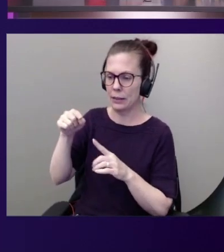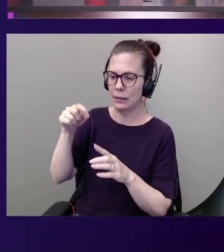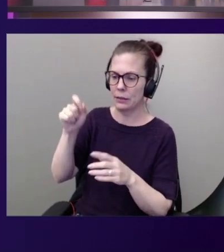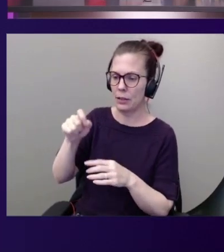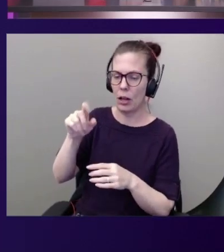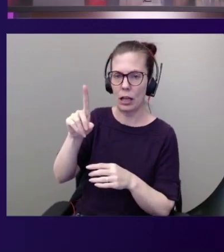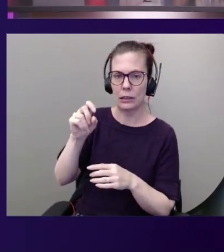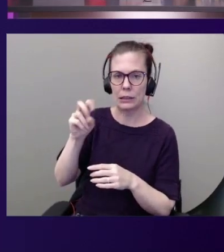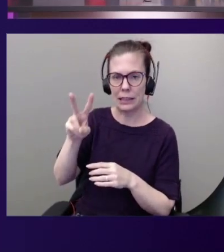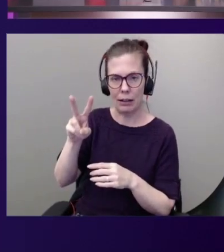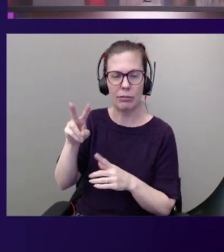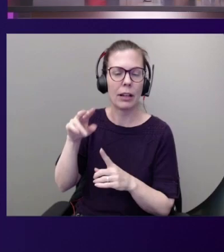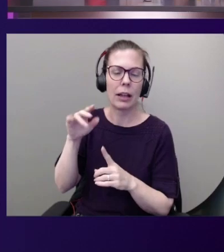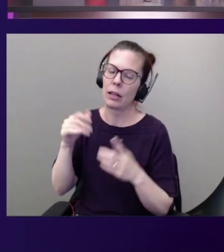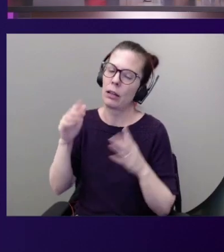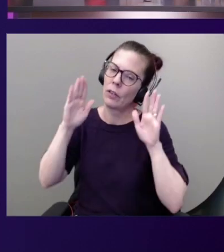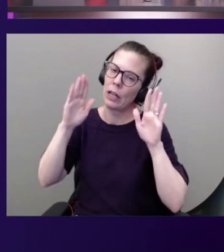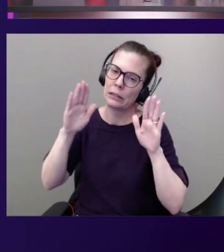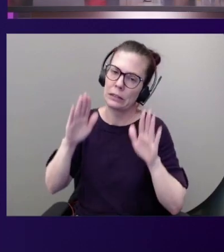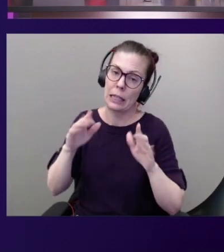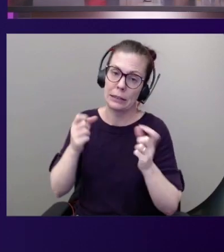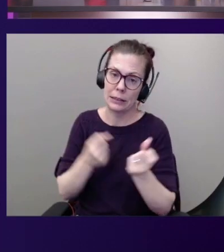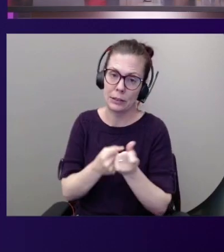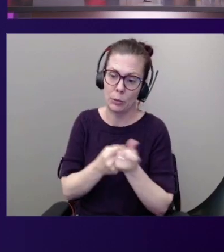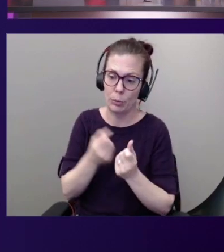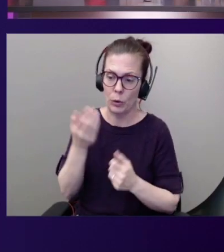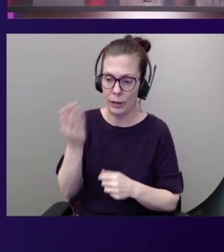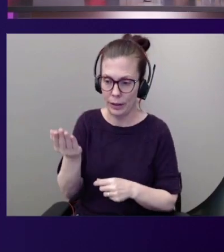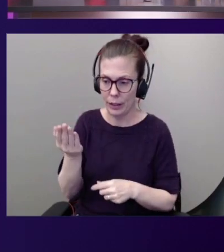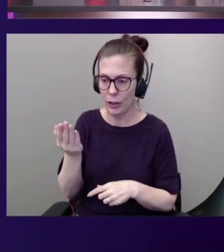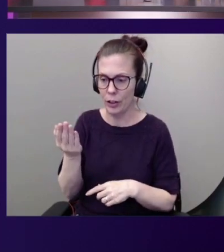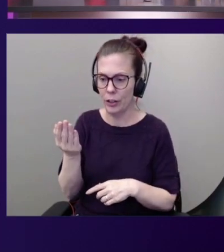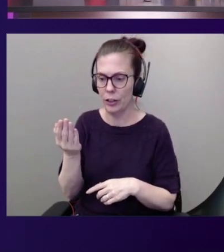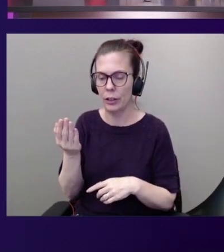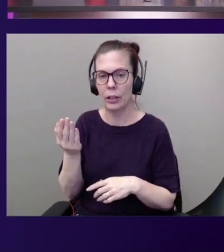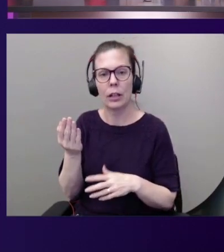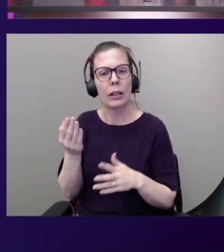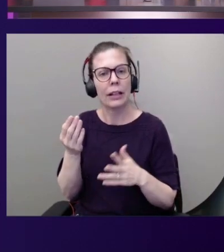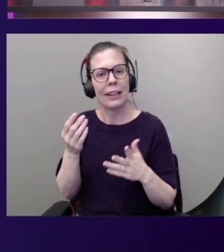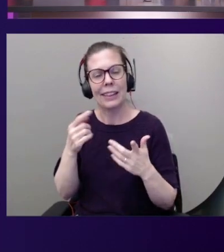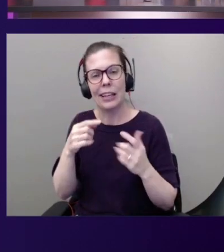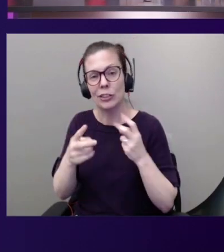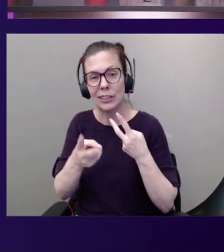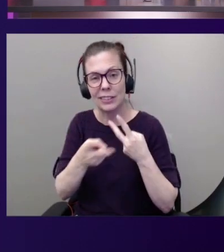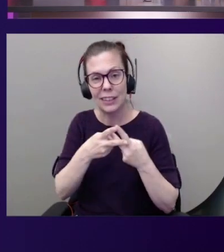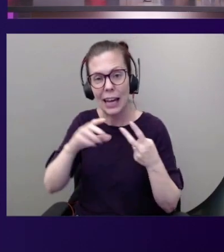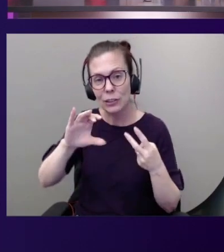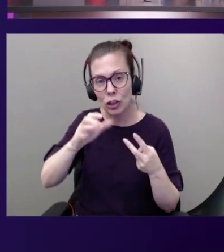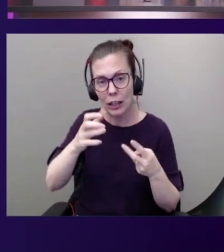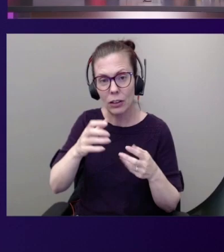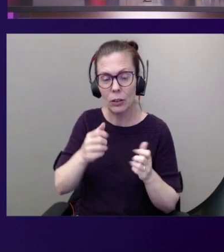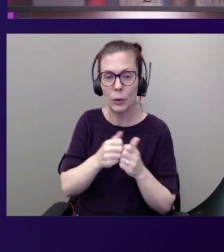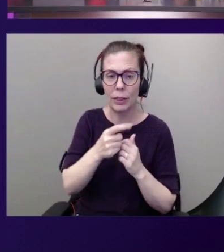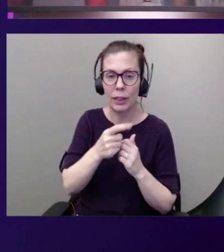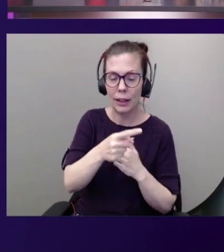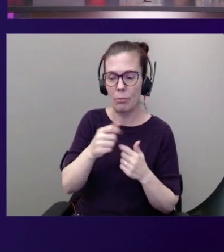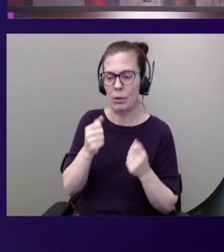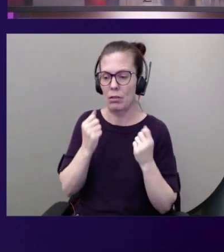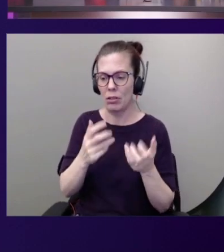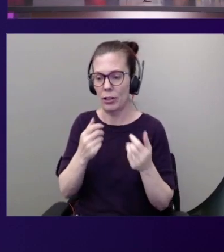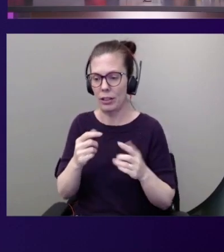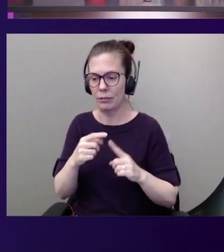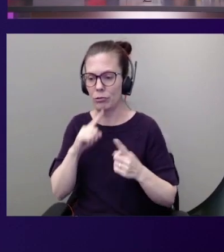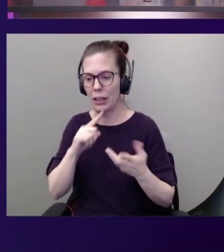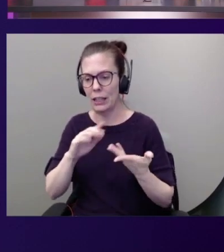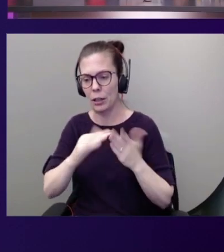there is such fantastic support there. There's a Slack channel that's run by them, and a whole lot of just